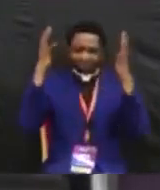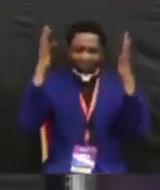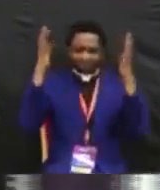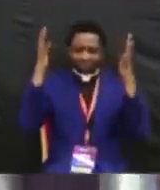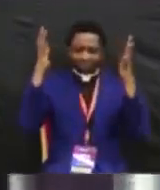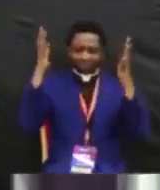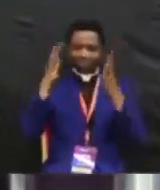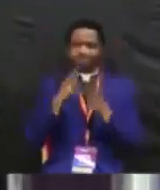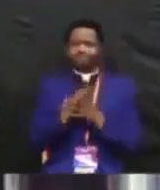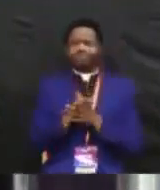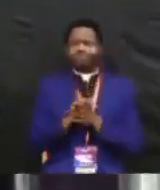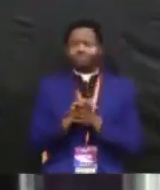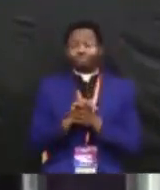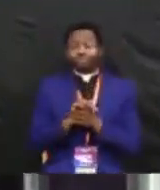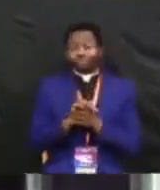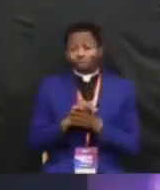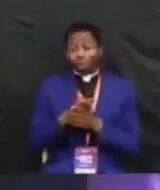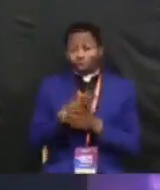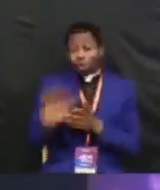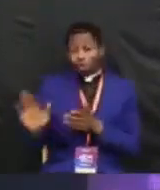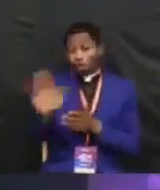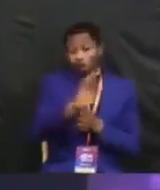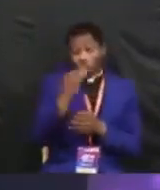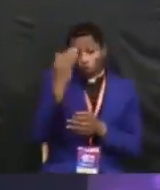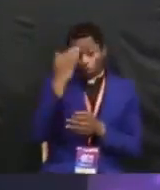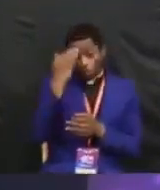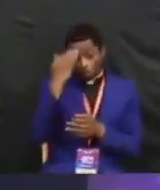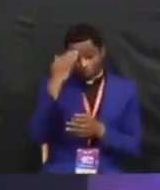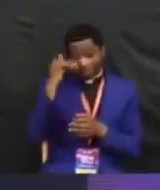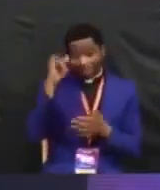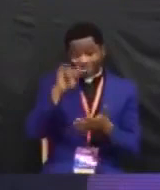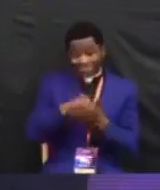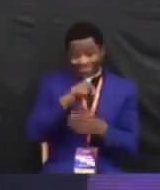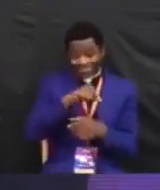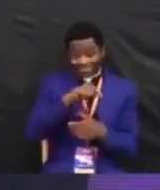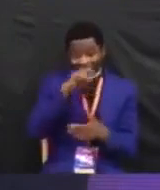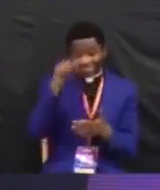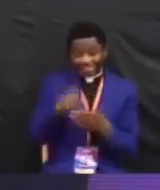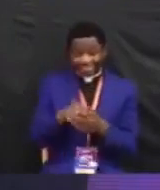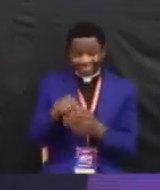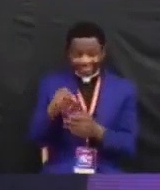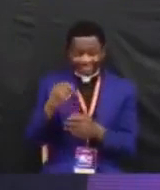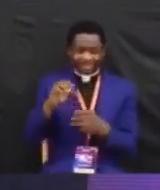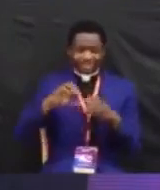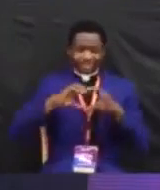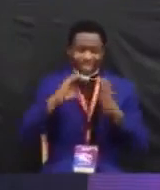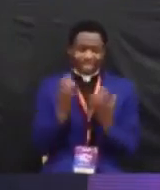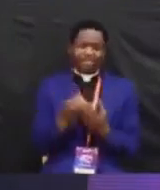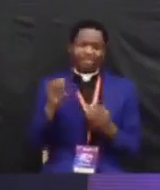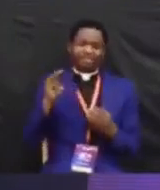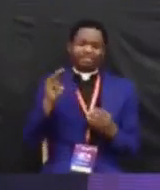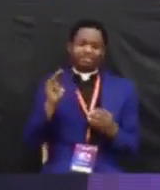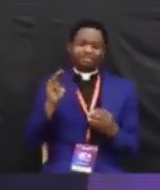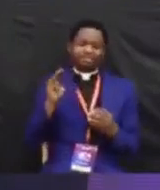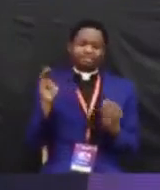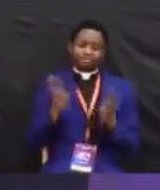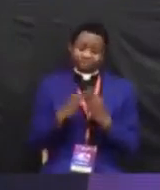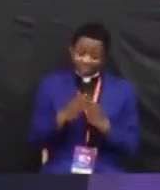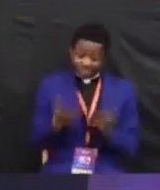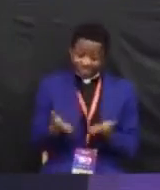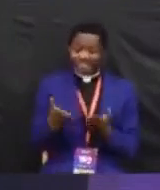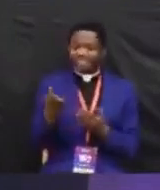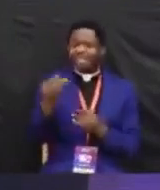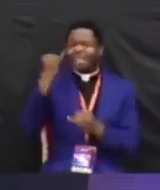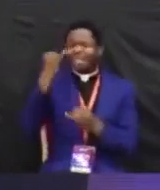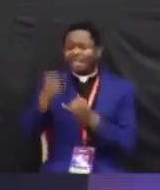As you may be aware, this council meeting marks the last Apostle Alexander Nanaya Kumi Larbi will be